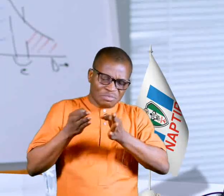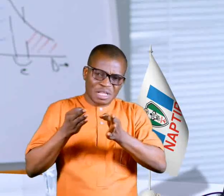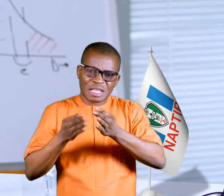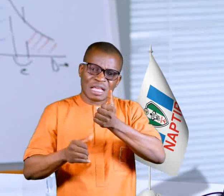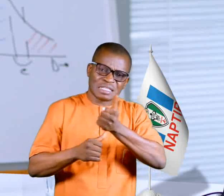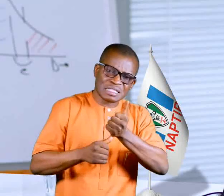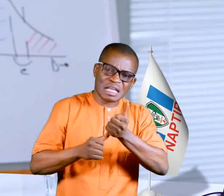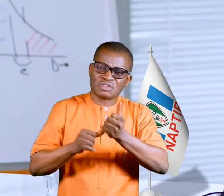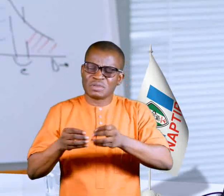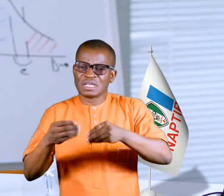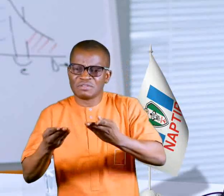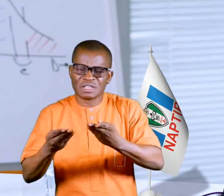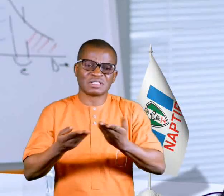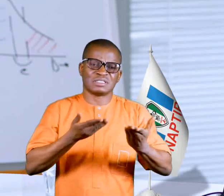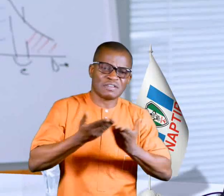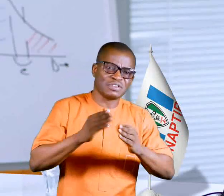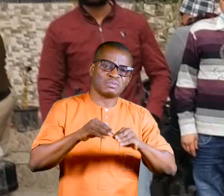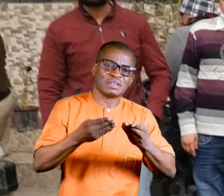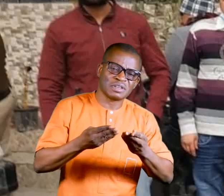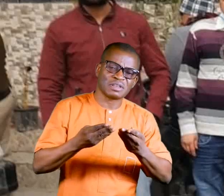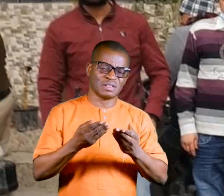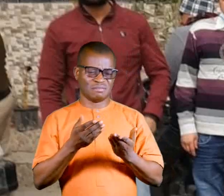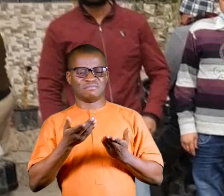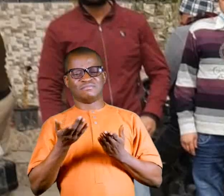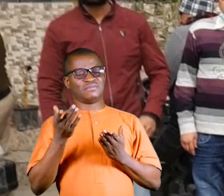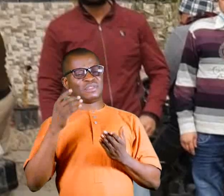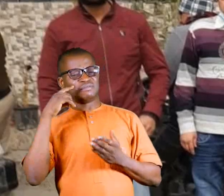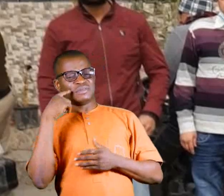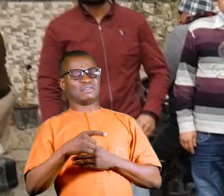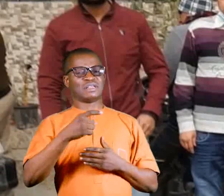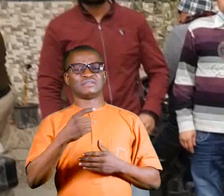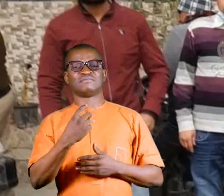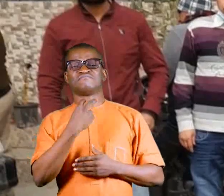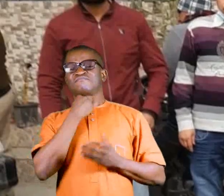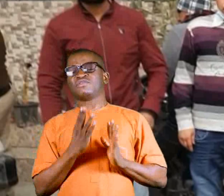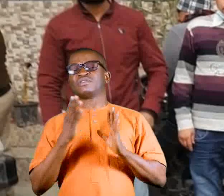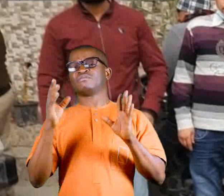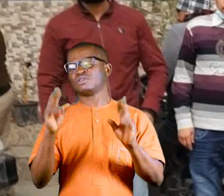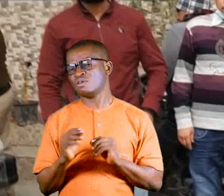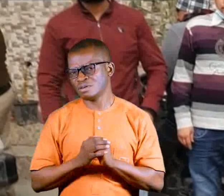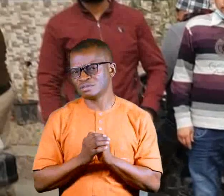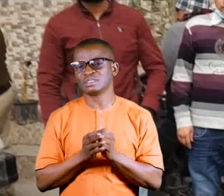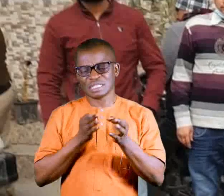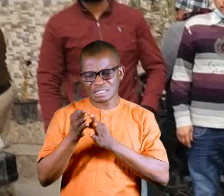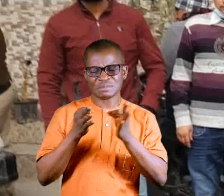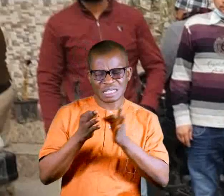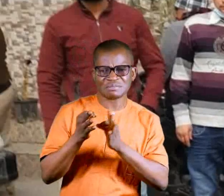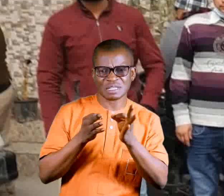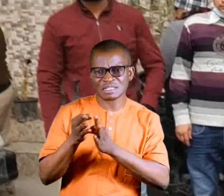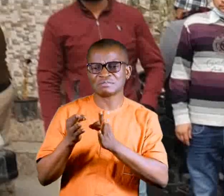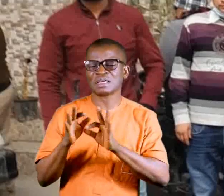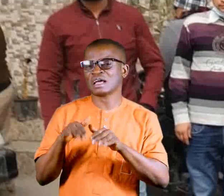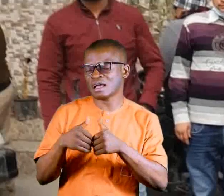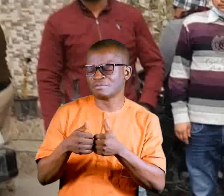are not supposed to be treated as victims of other crimes, because they are just victims due